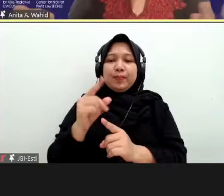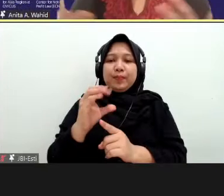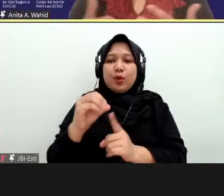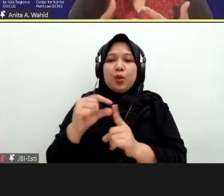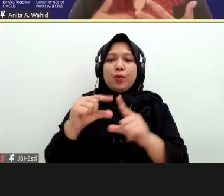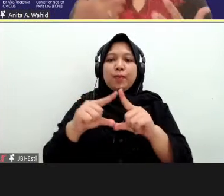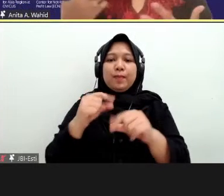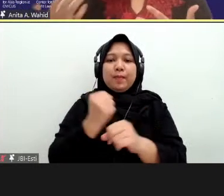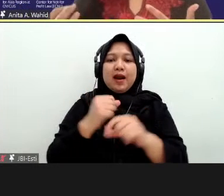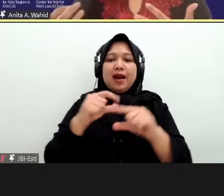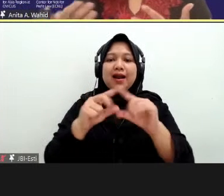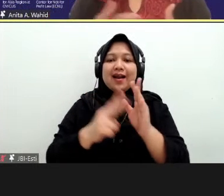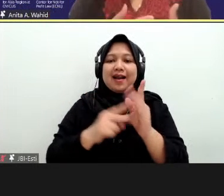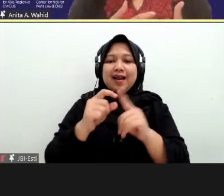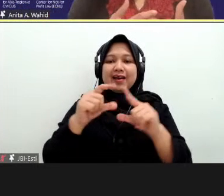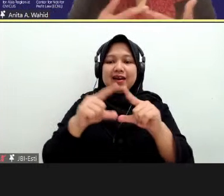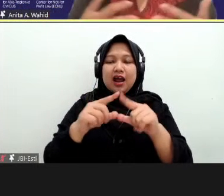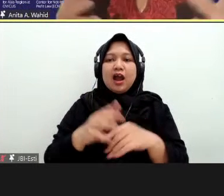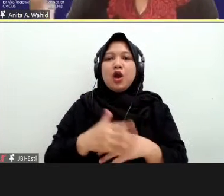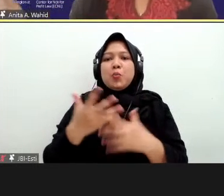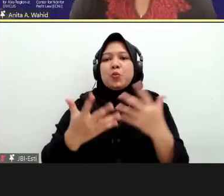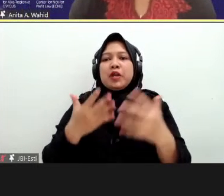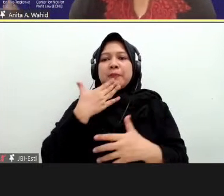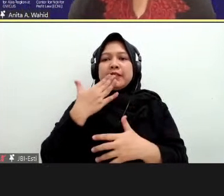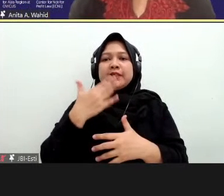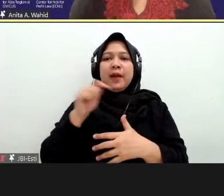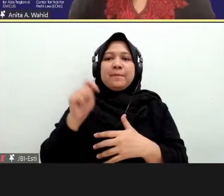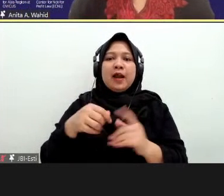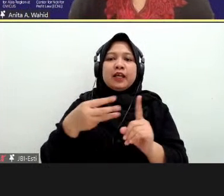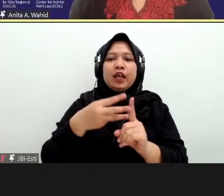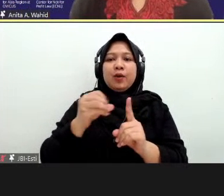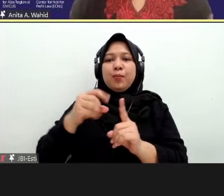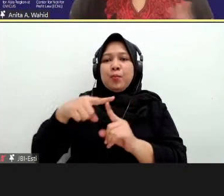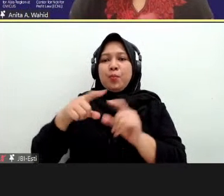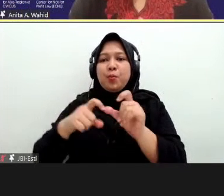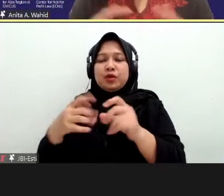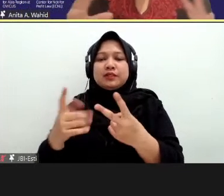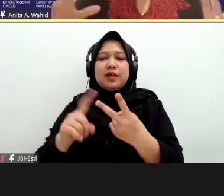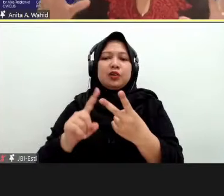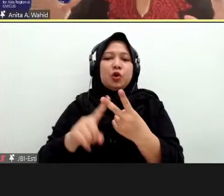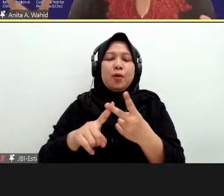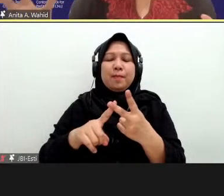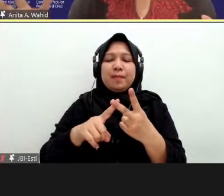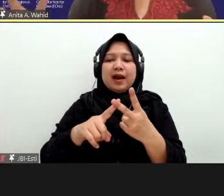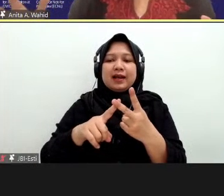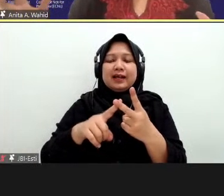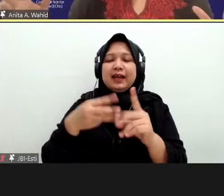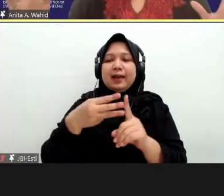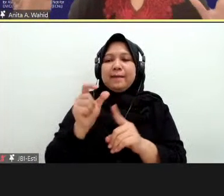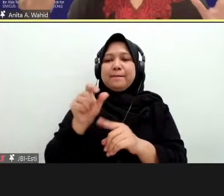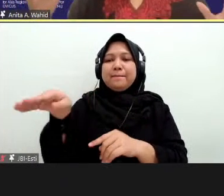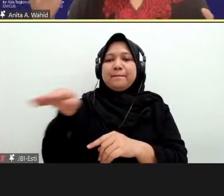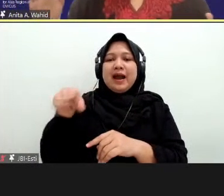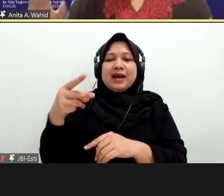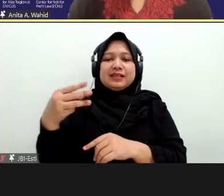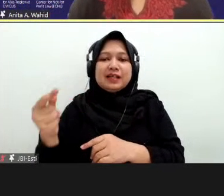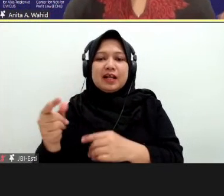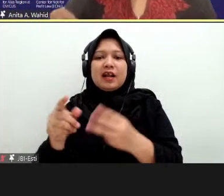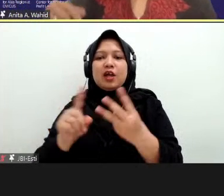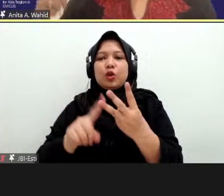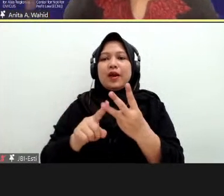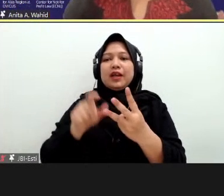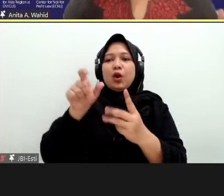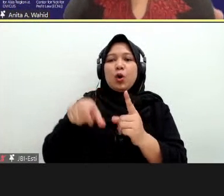They will work together. They will go alone, and then using influencer, buzzer, there's a micro